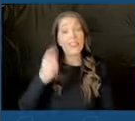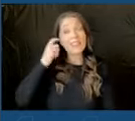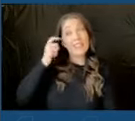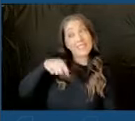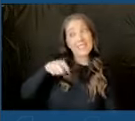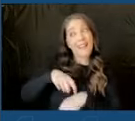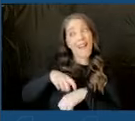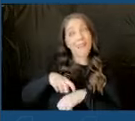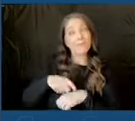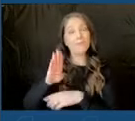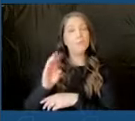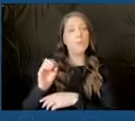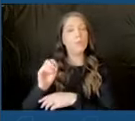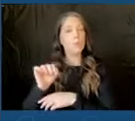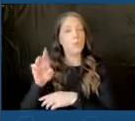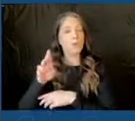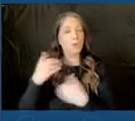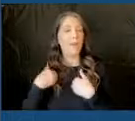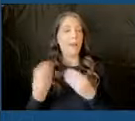provide people with a lot more protection.